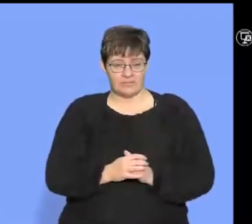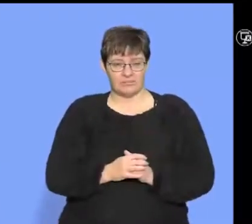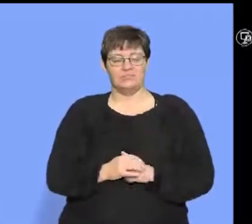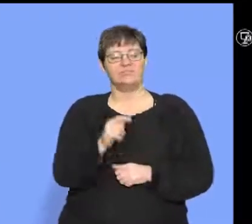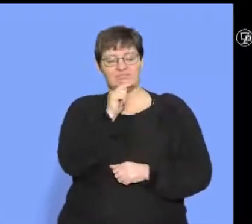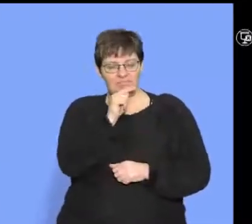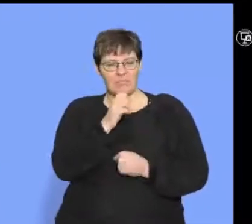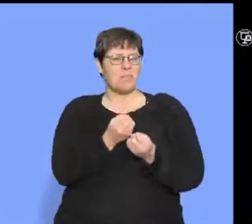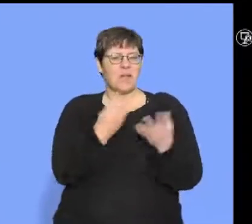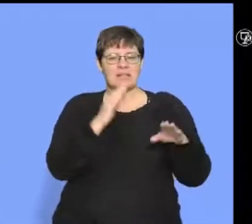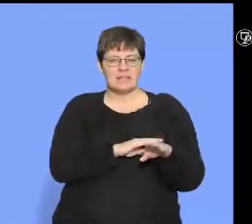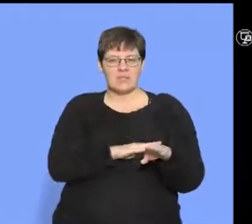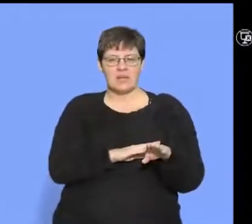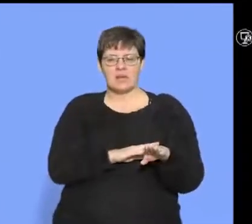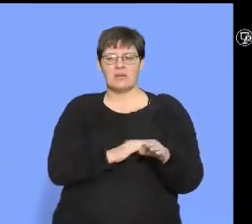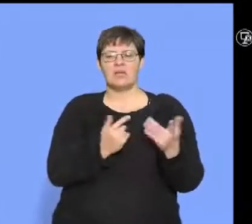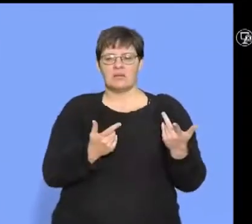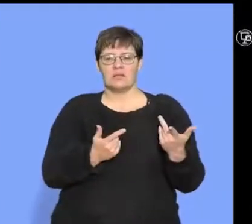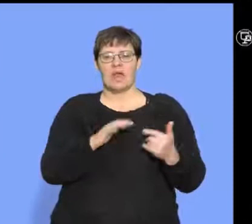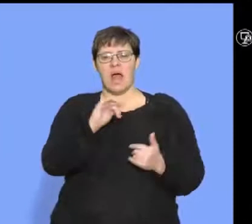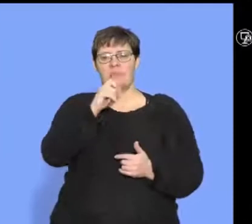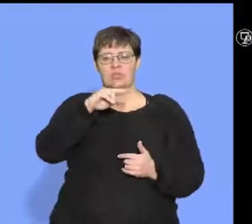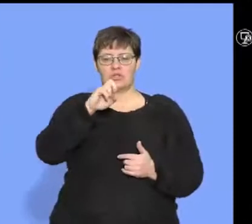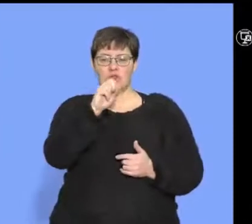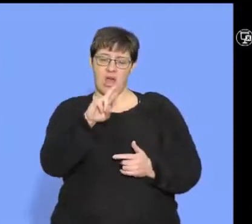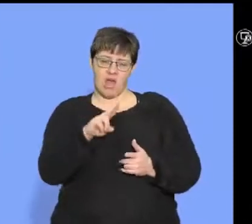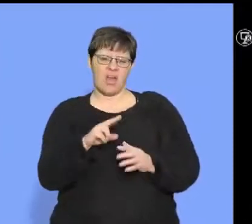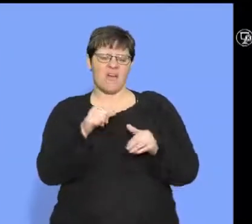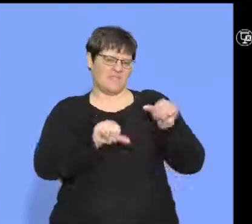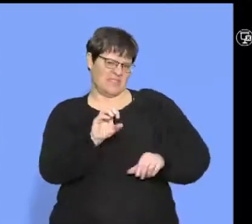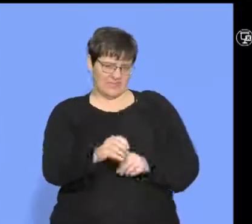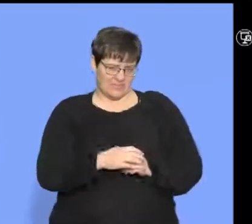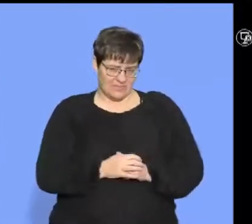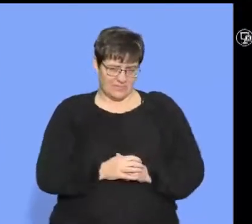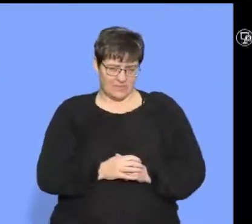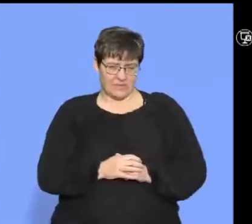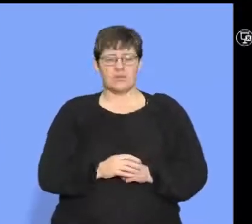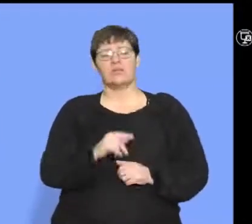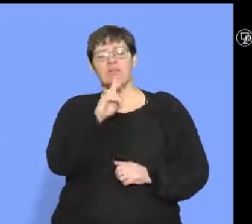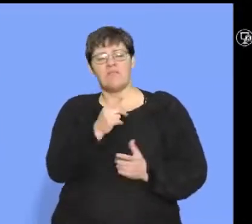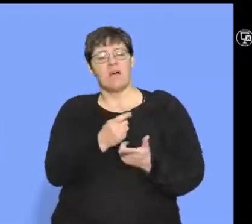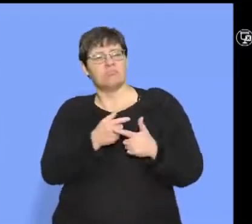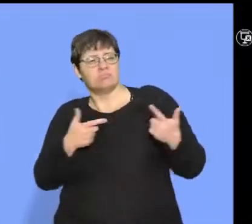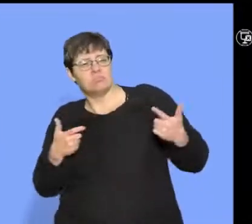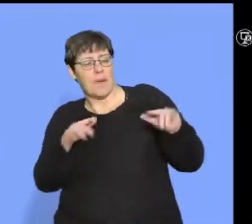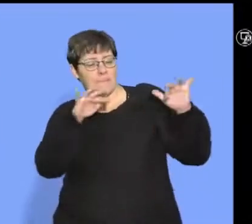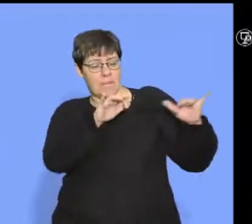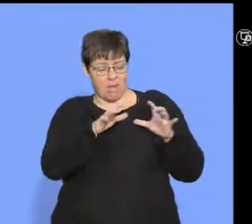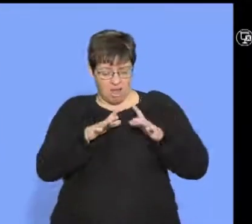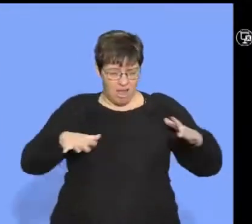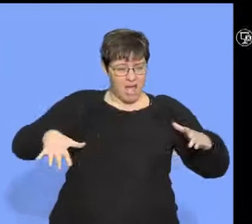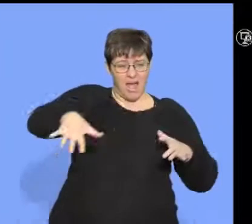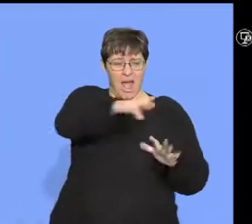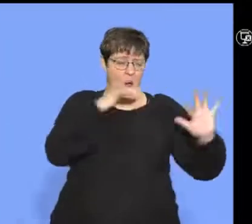This opening is often called an aperture in physics. A nice example of this is if there's ever been a large group of people